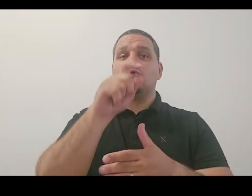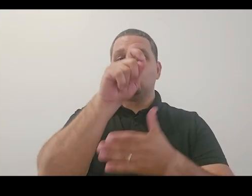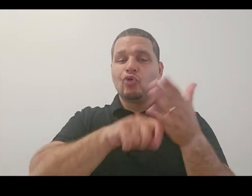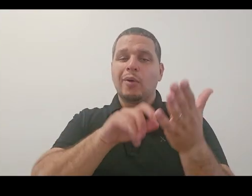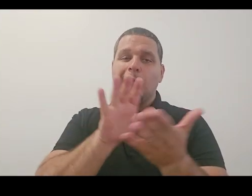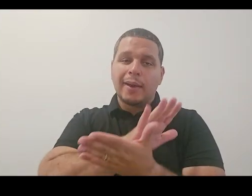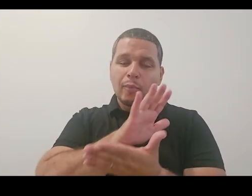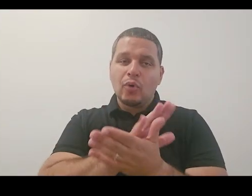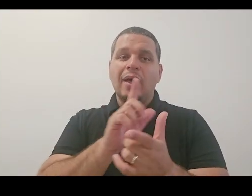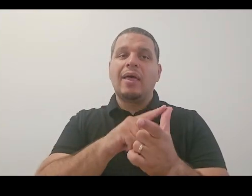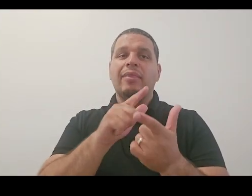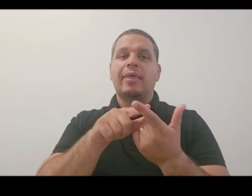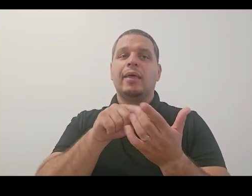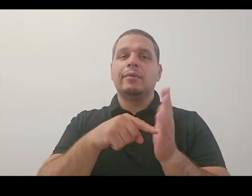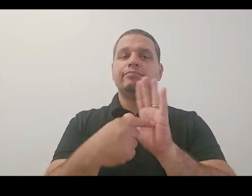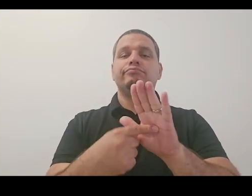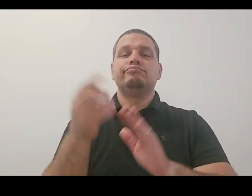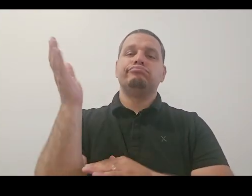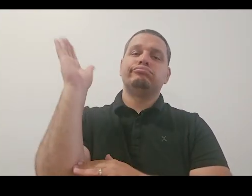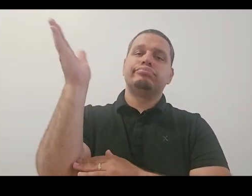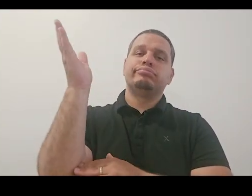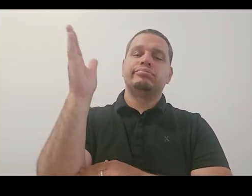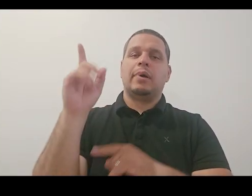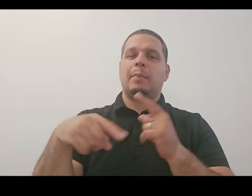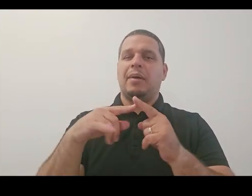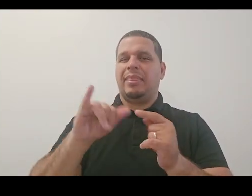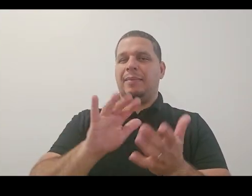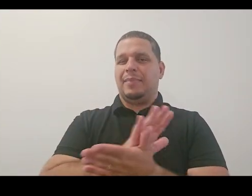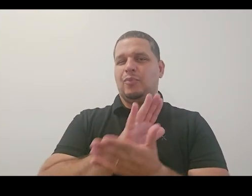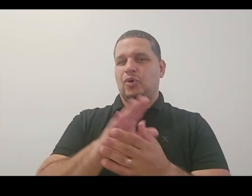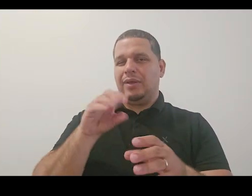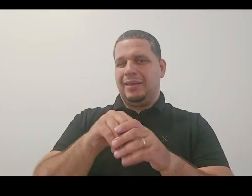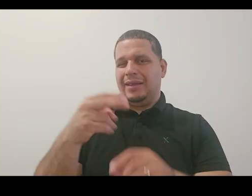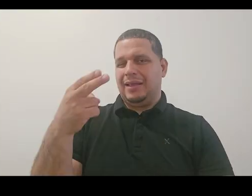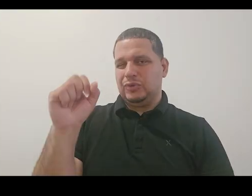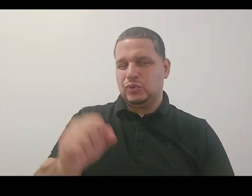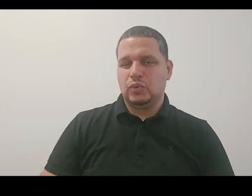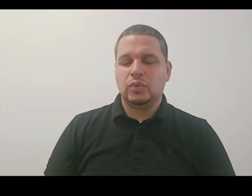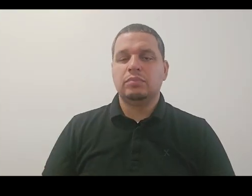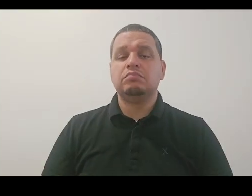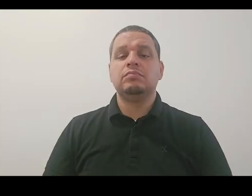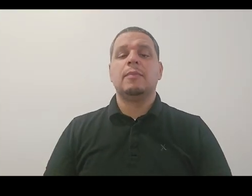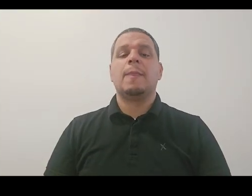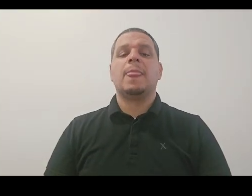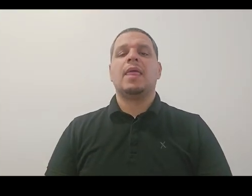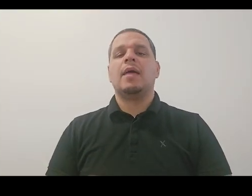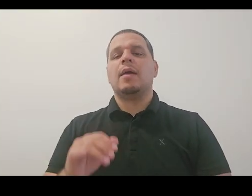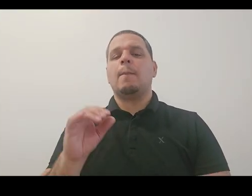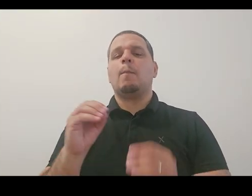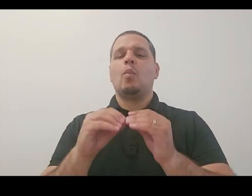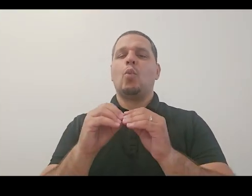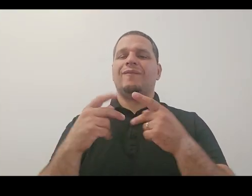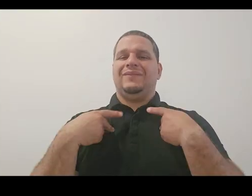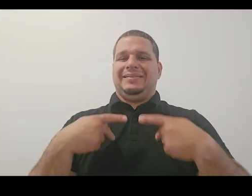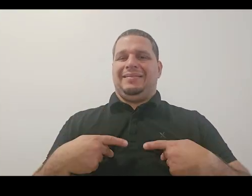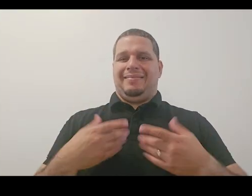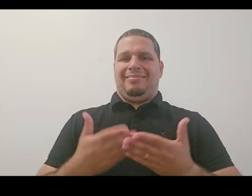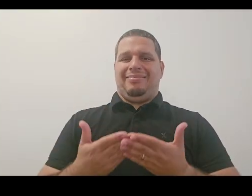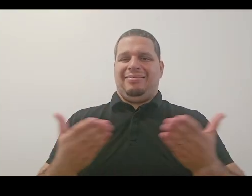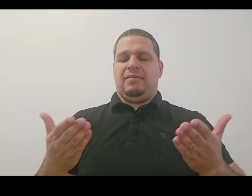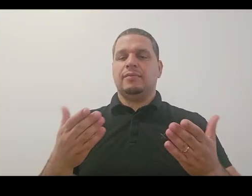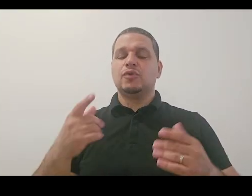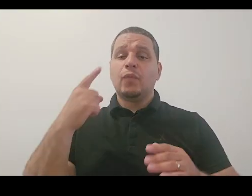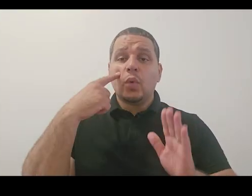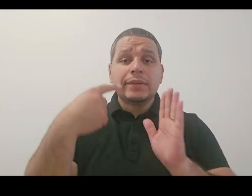about and did a presentation about, and also did kind of like a more physical aspect. So, for